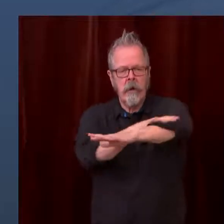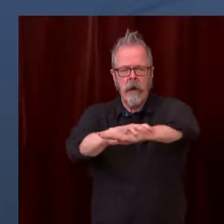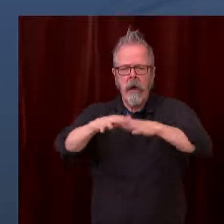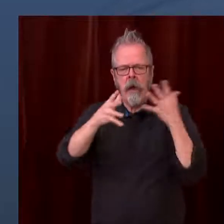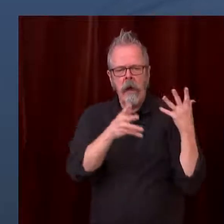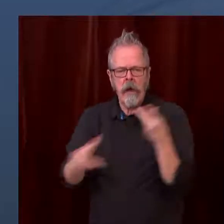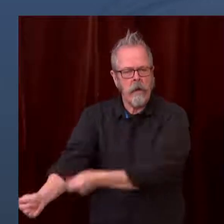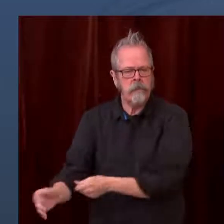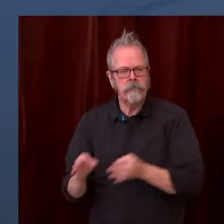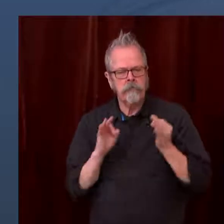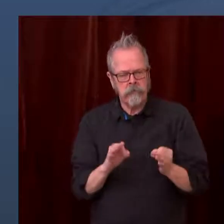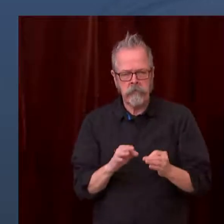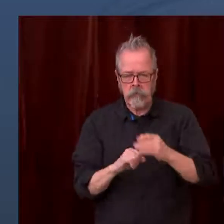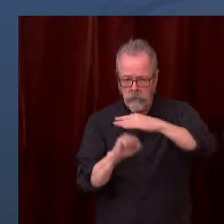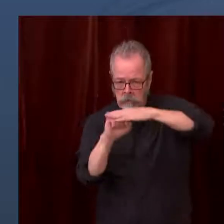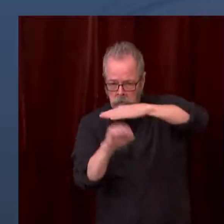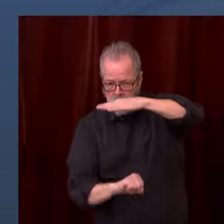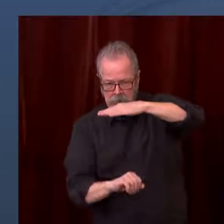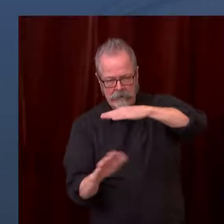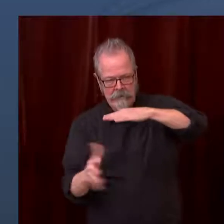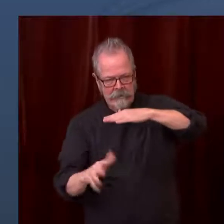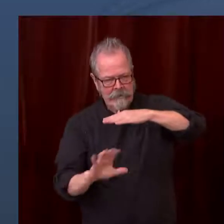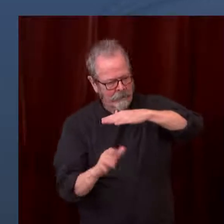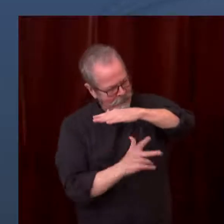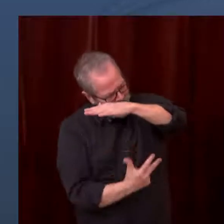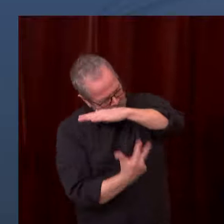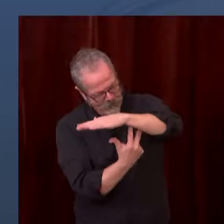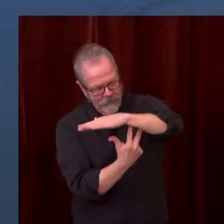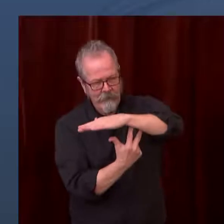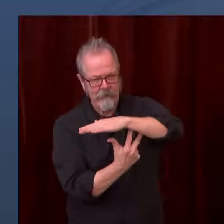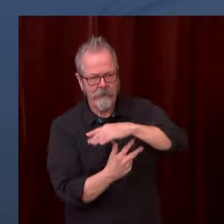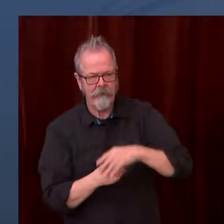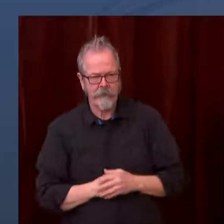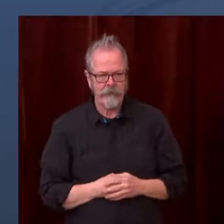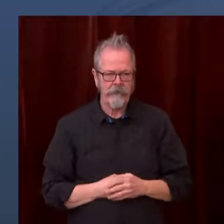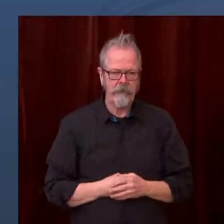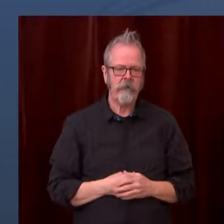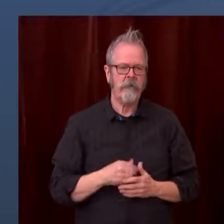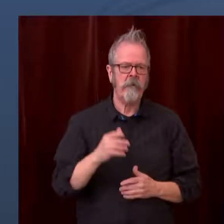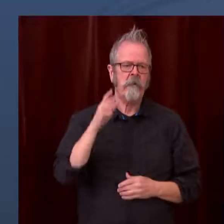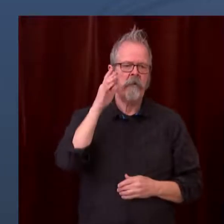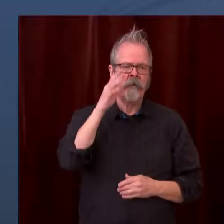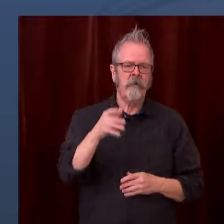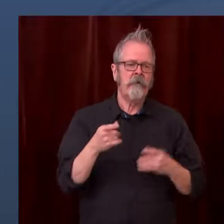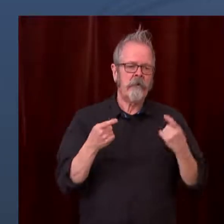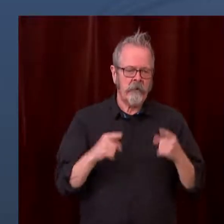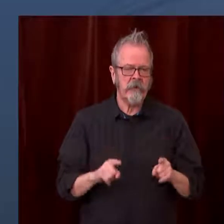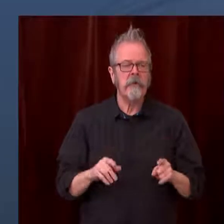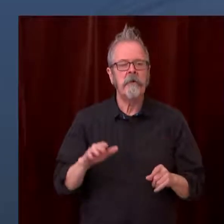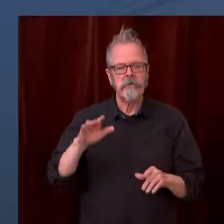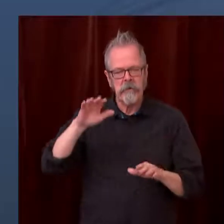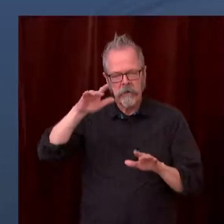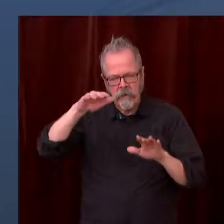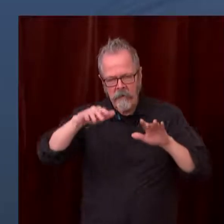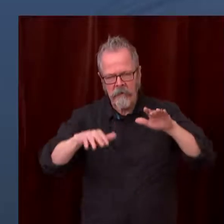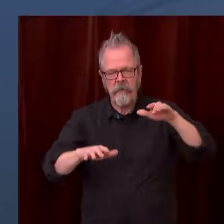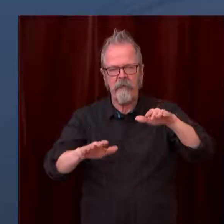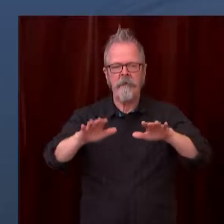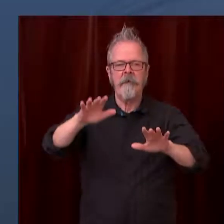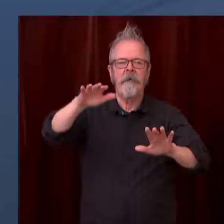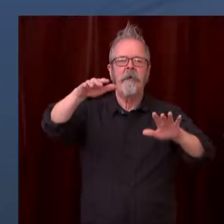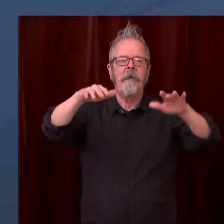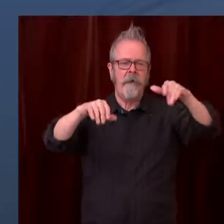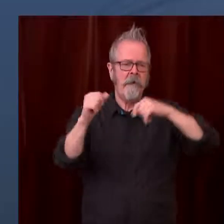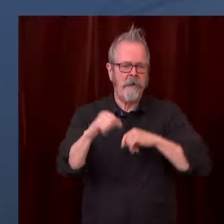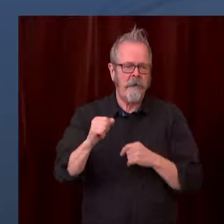is plentiful, but the demand is not as much. And what we want to do is to even that out as best we can. The